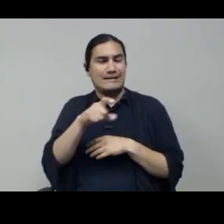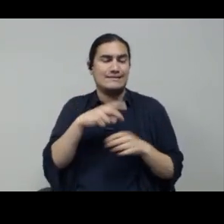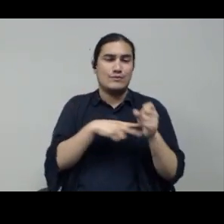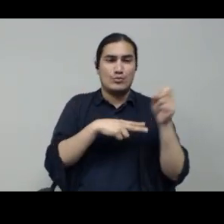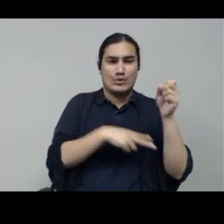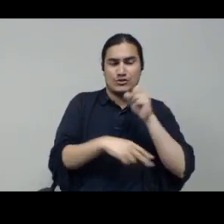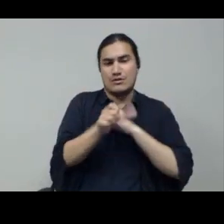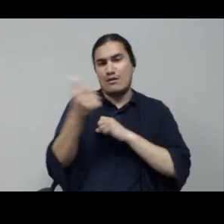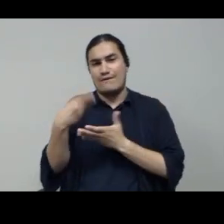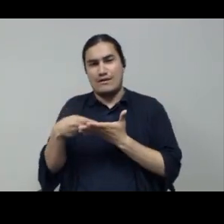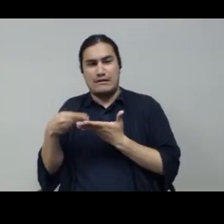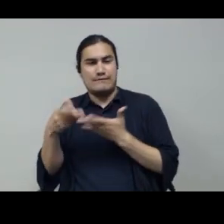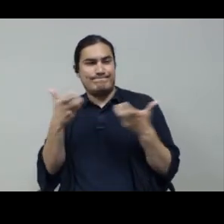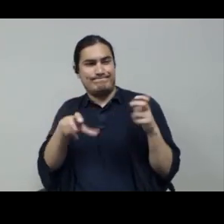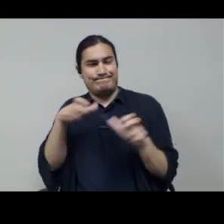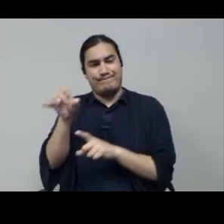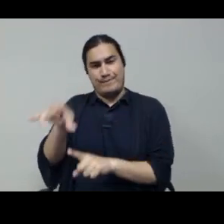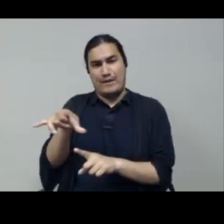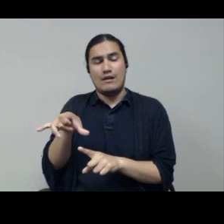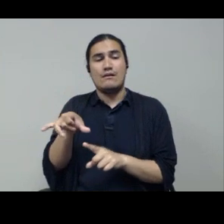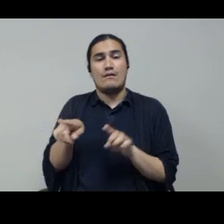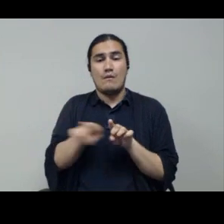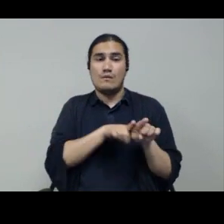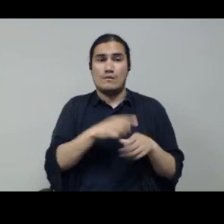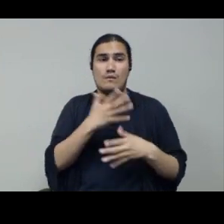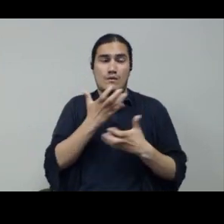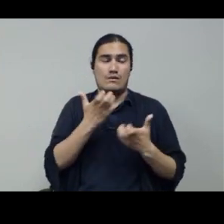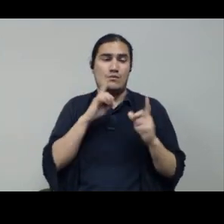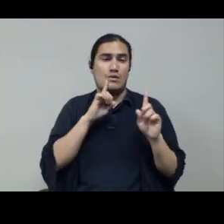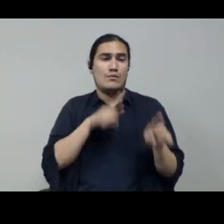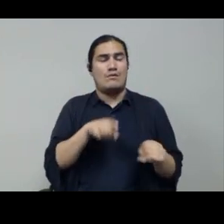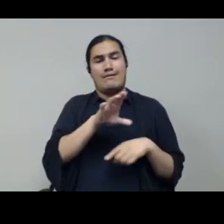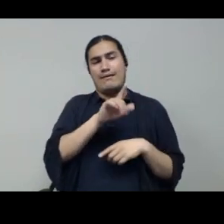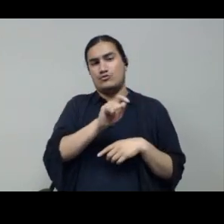funding. I'm also pleased to report that Caltrans has achieved a